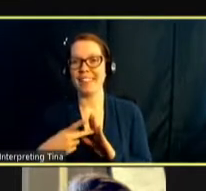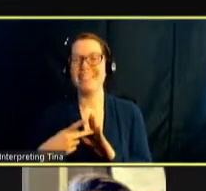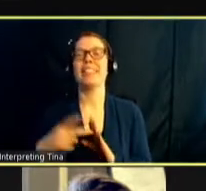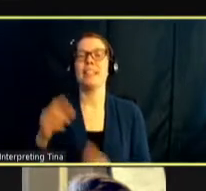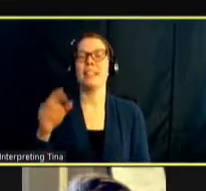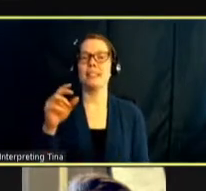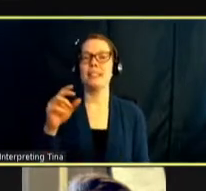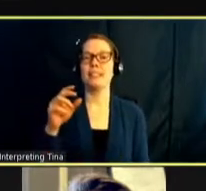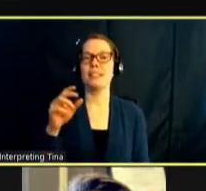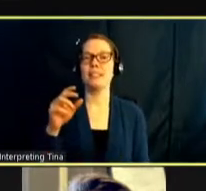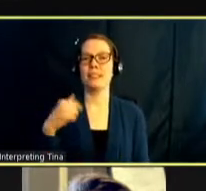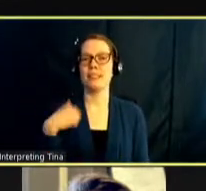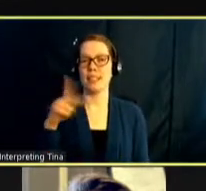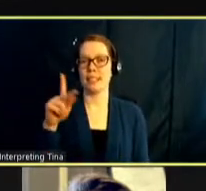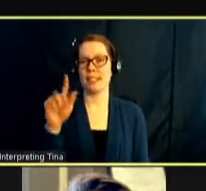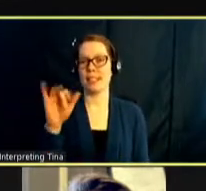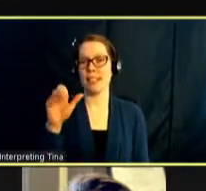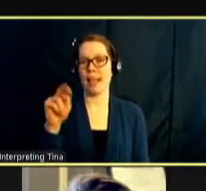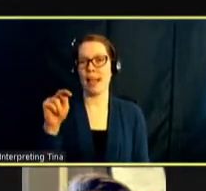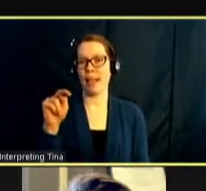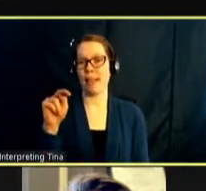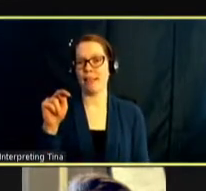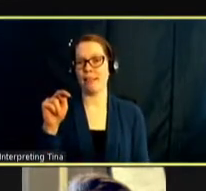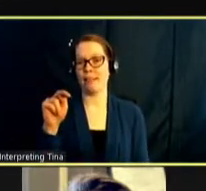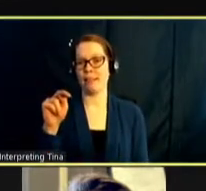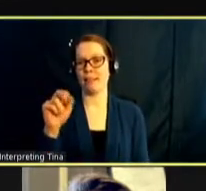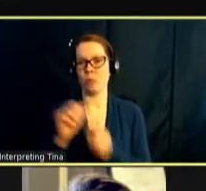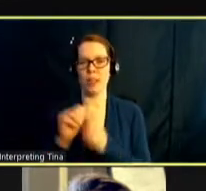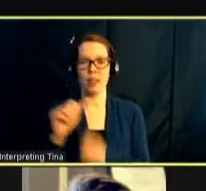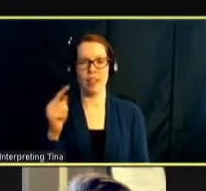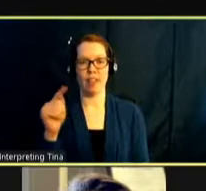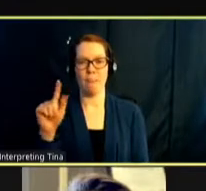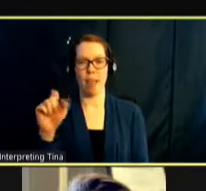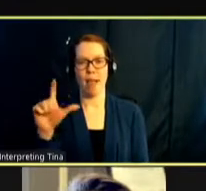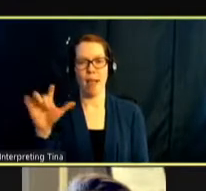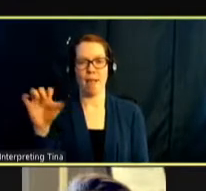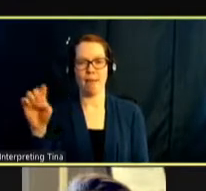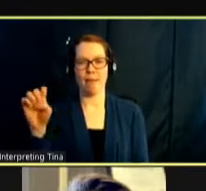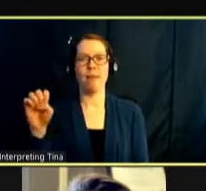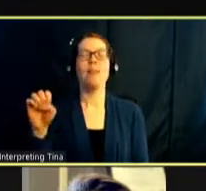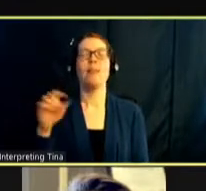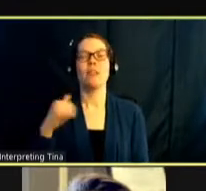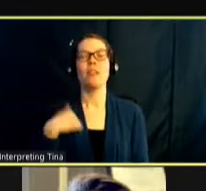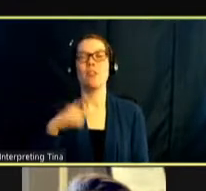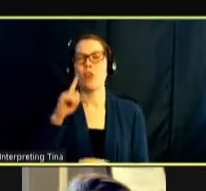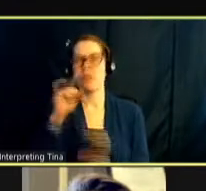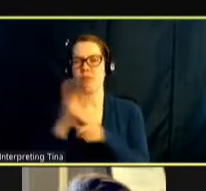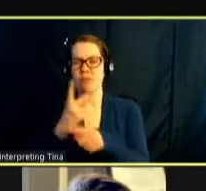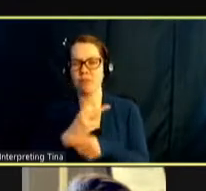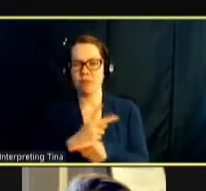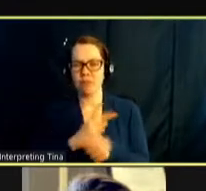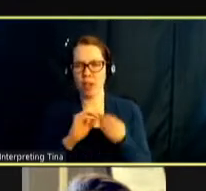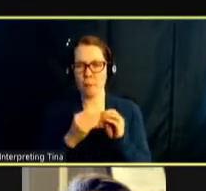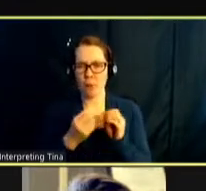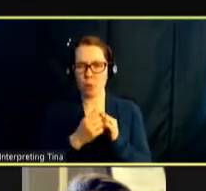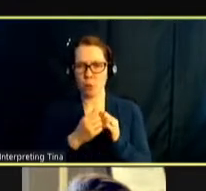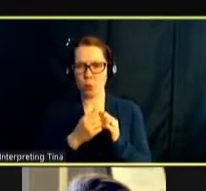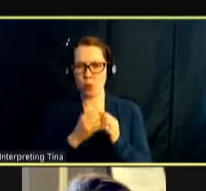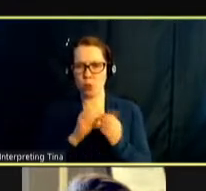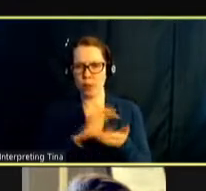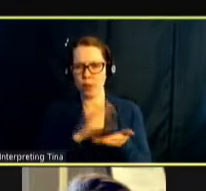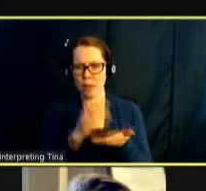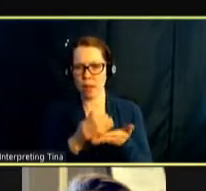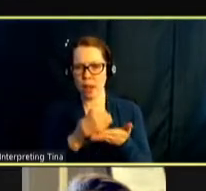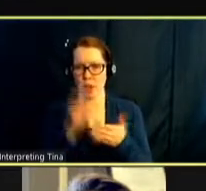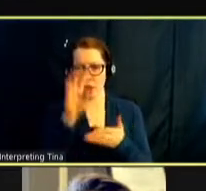Eric, yes. So this is Caitlin with the Blade. So I was doing some quick math on the numbers you were giving on doses, and from the chart you